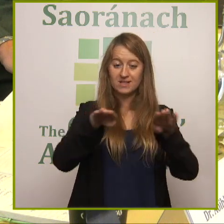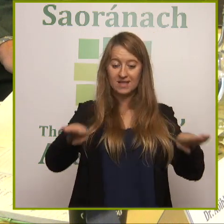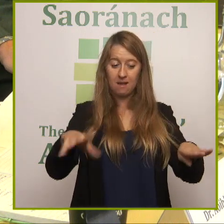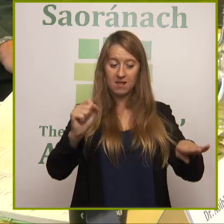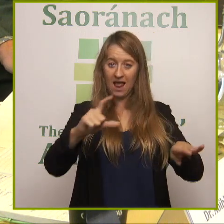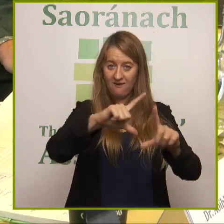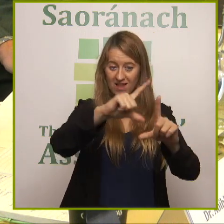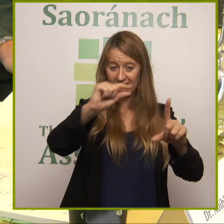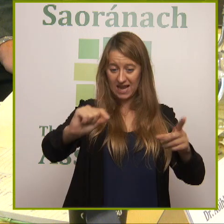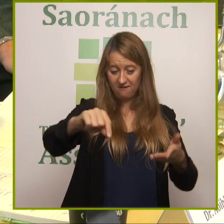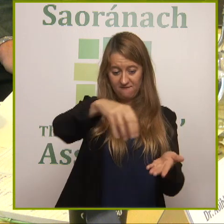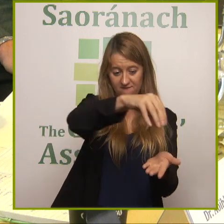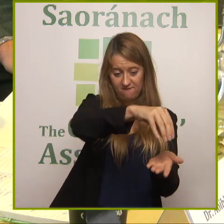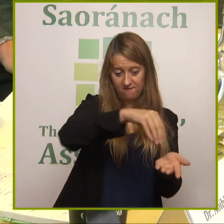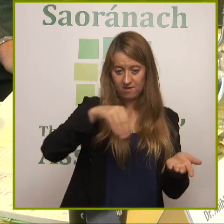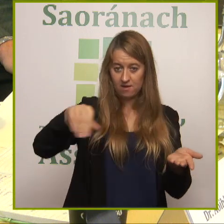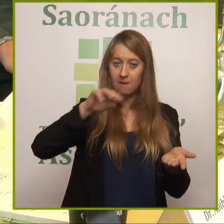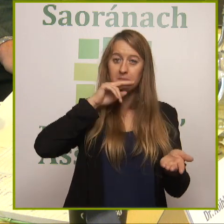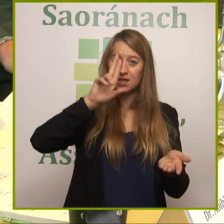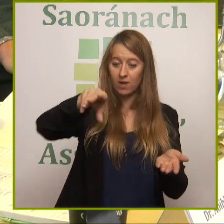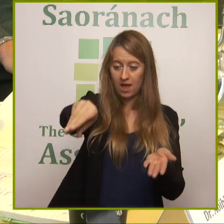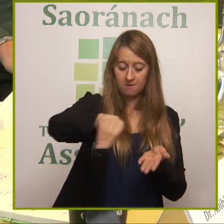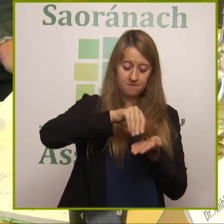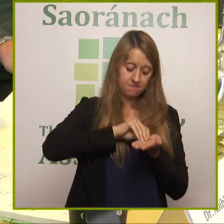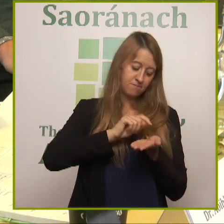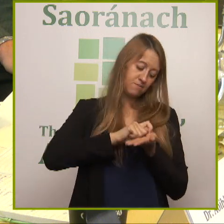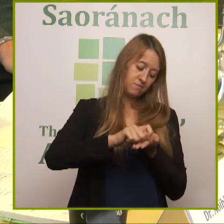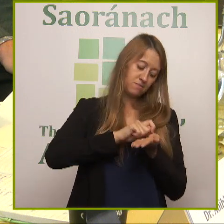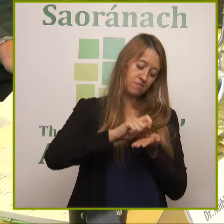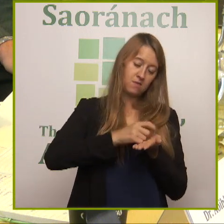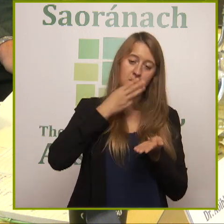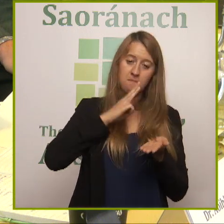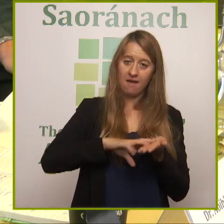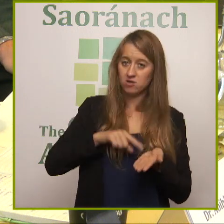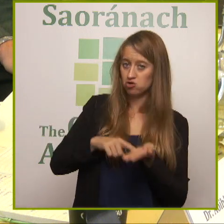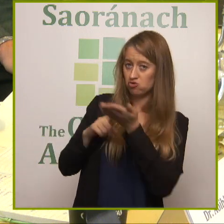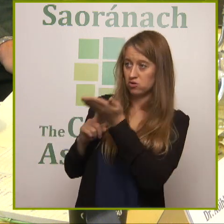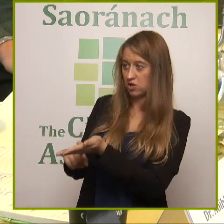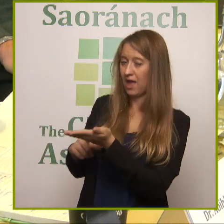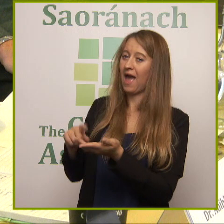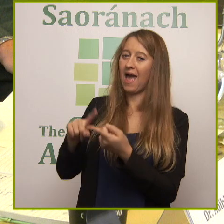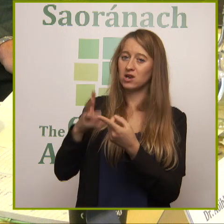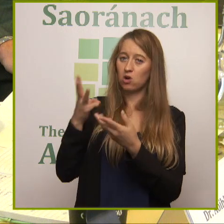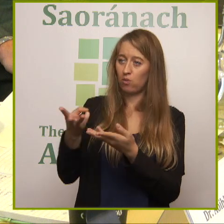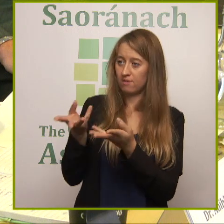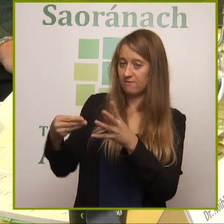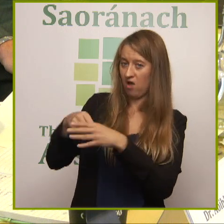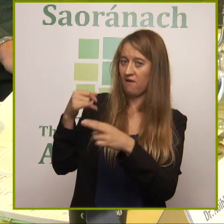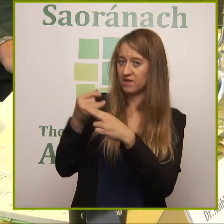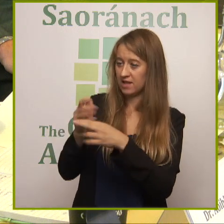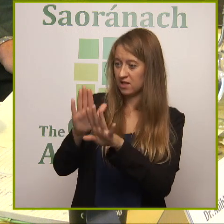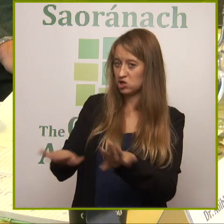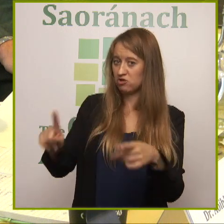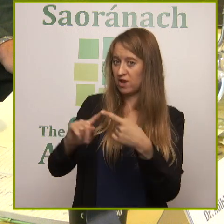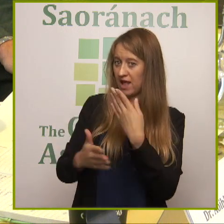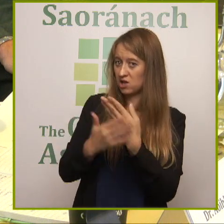will collate these and send them back to the members of the Children's Assembly. And while our members are doing that, we'll just give you a very